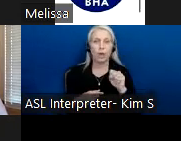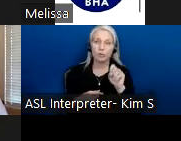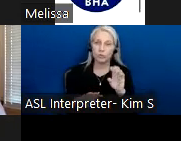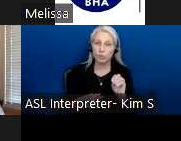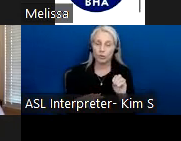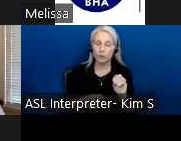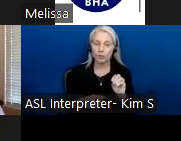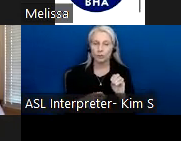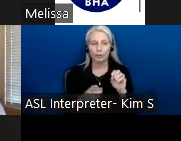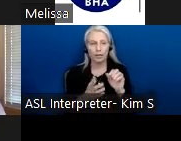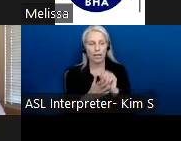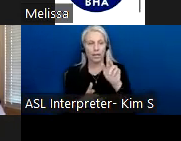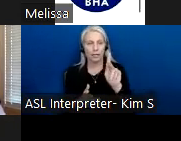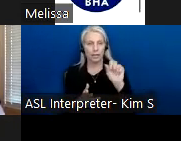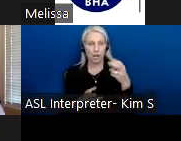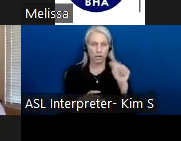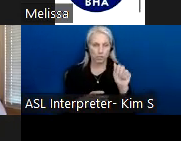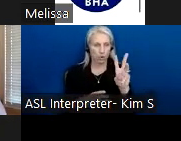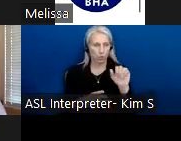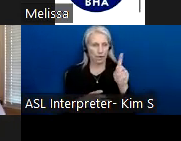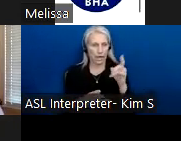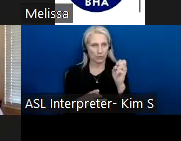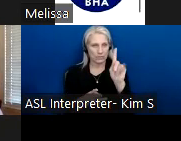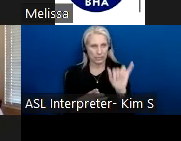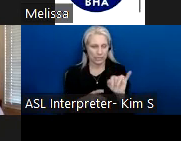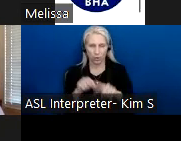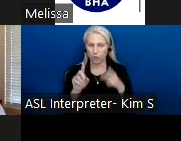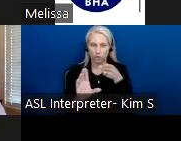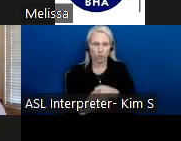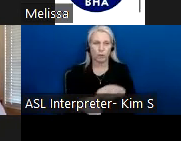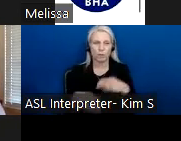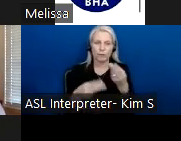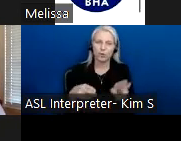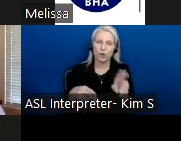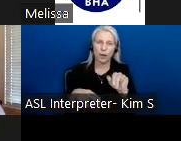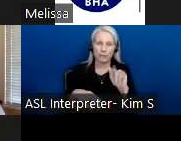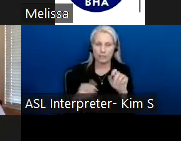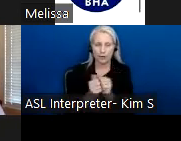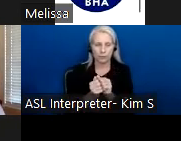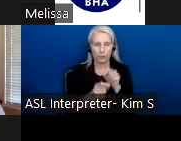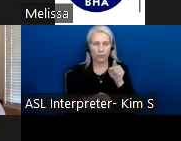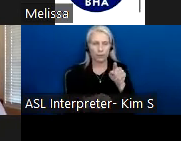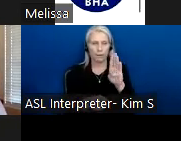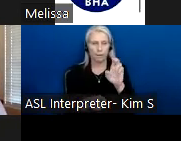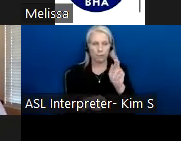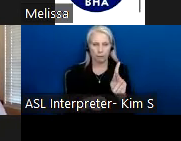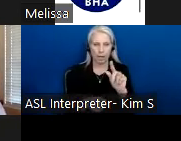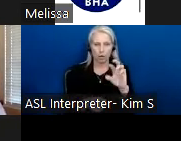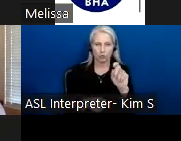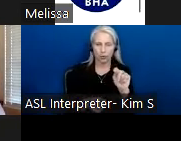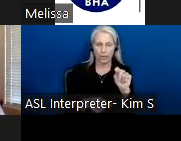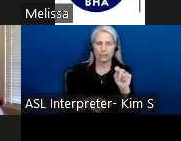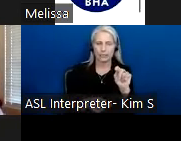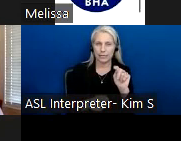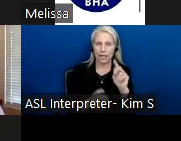Kasia Switkowski could not join us today, so I'm going to give a quick update on the block grant application. So for fiscal